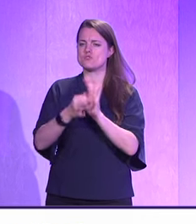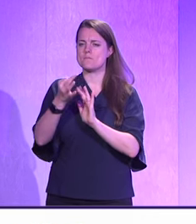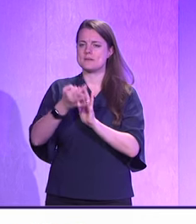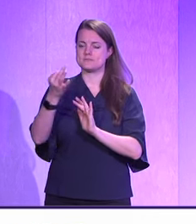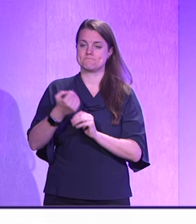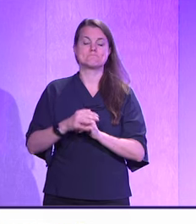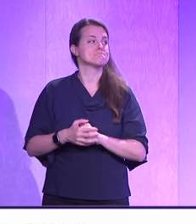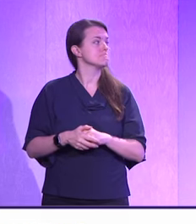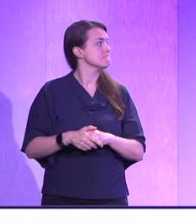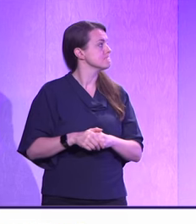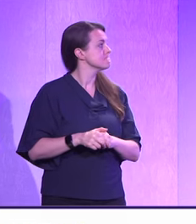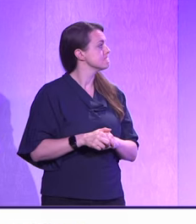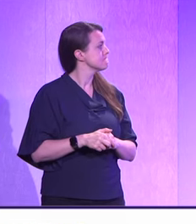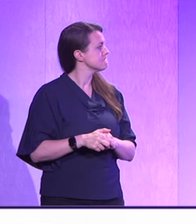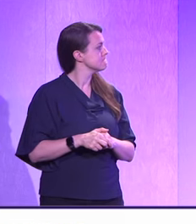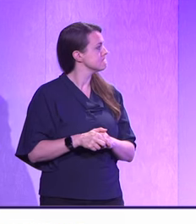That's from Maxime Coutin.